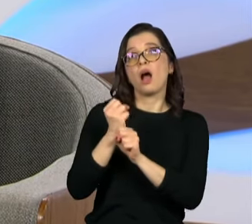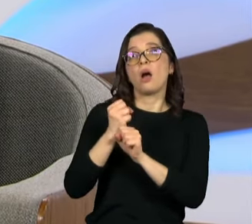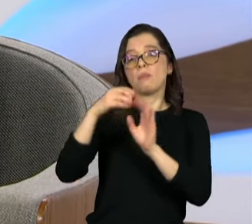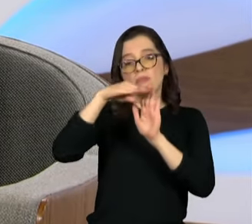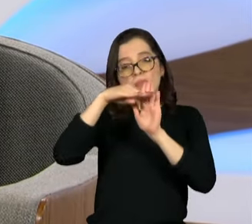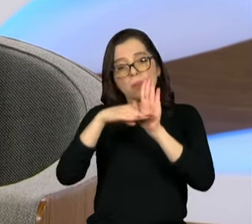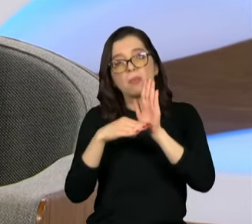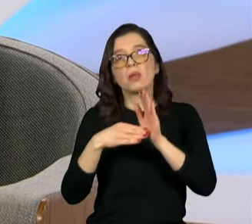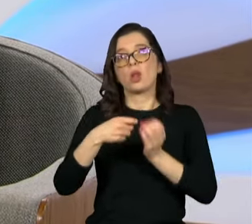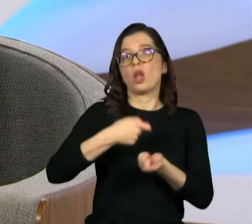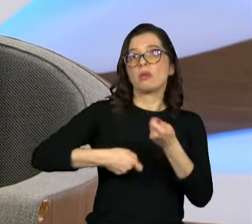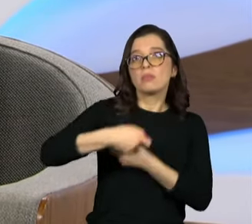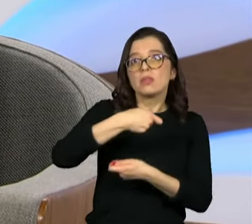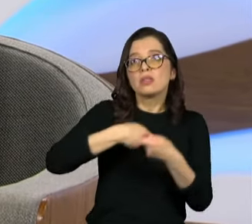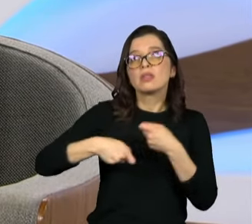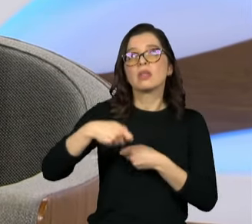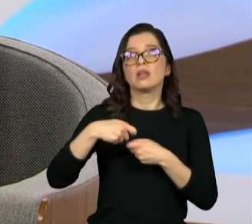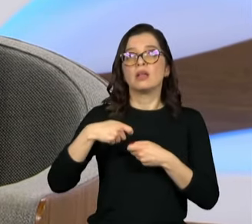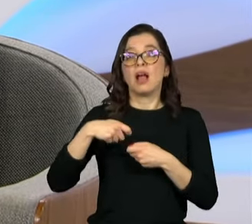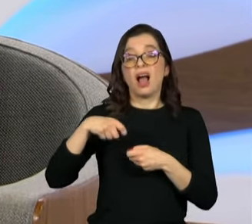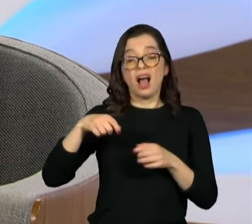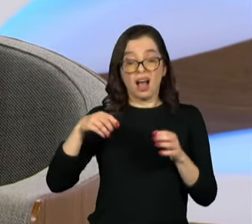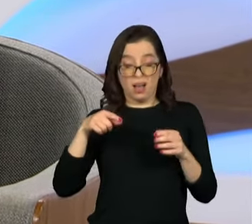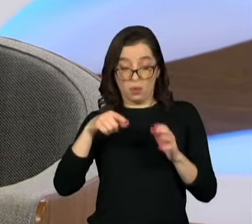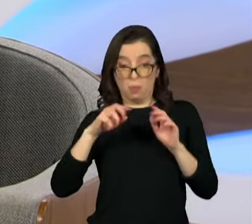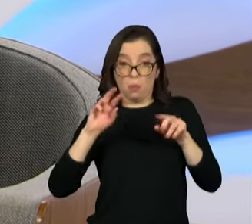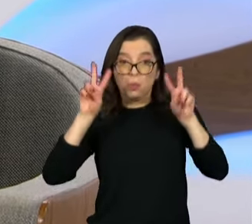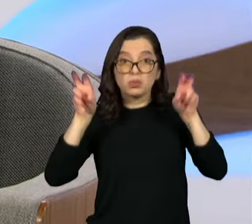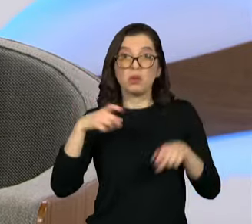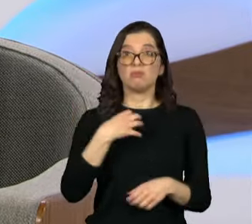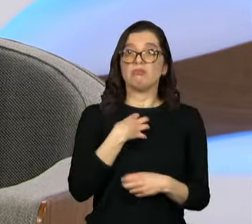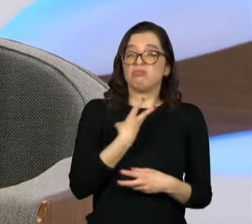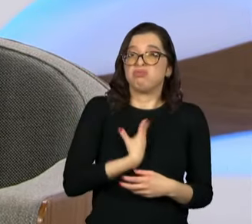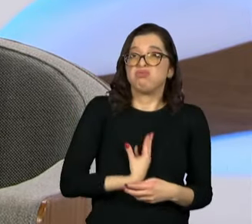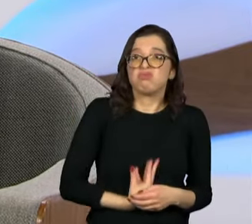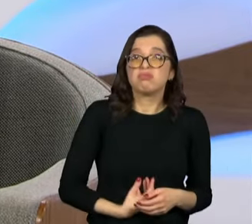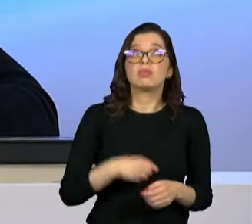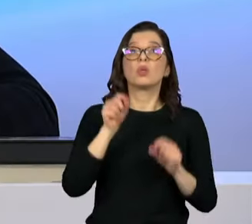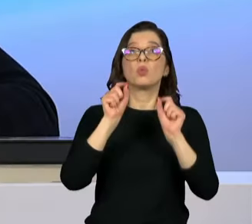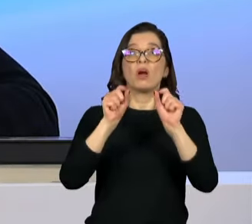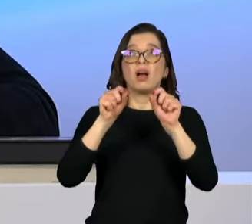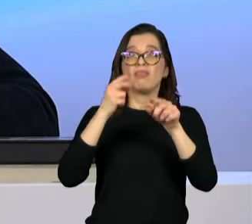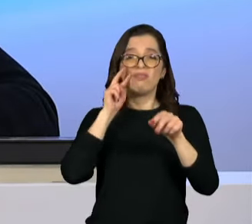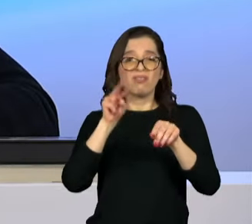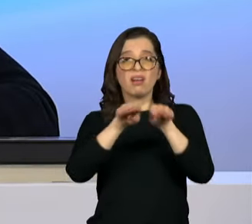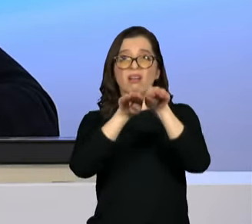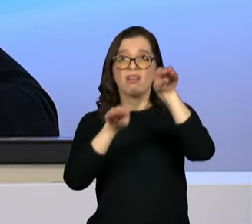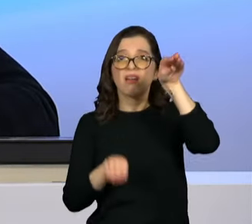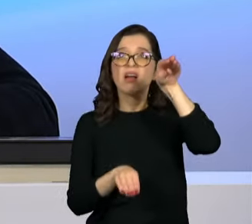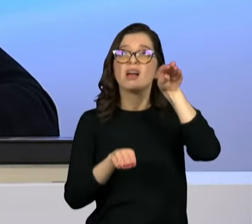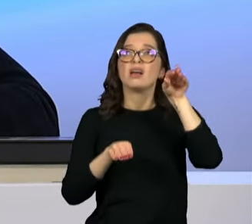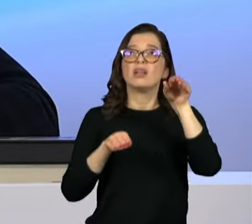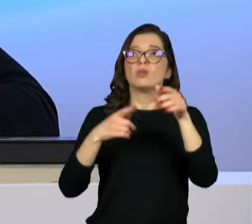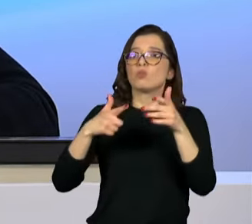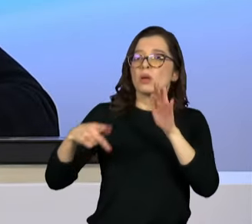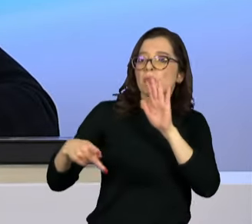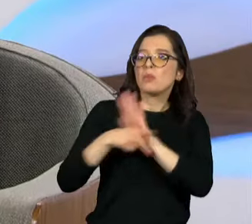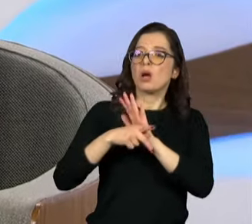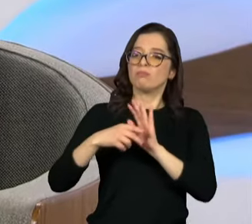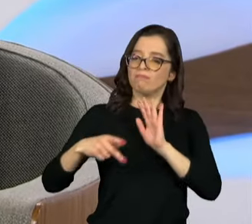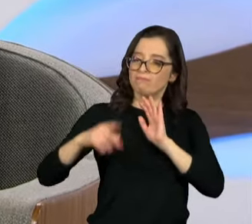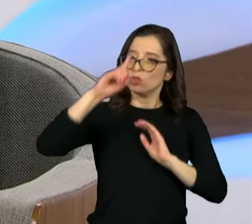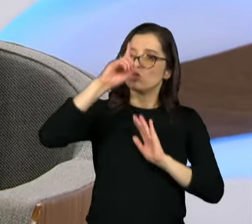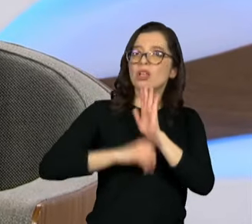policies. Some of those frustrations have to do with the material inequality and deprivation. But a lot